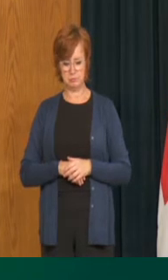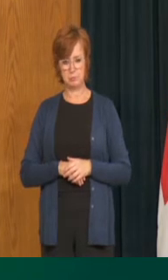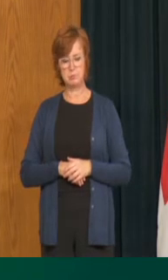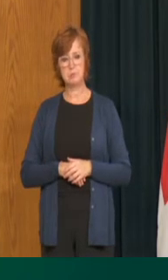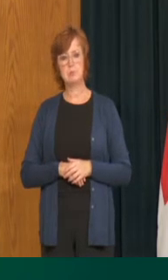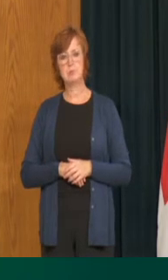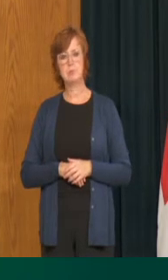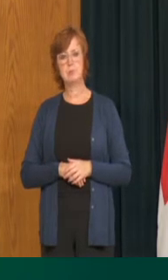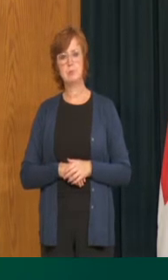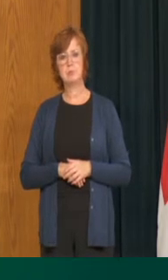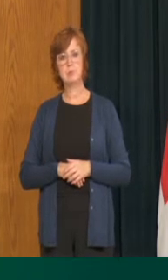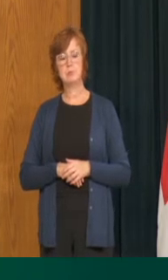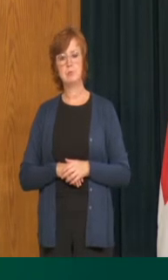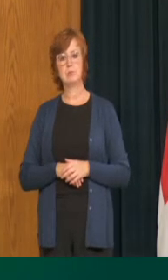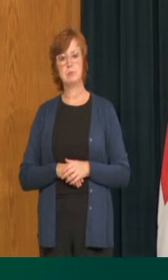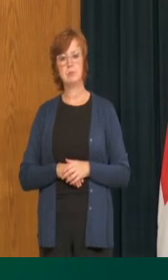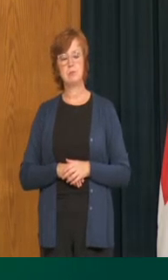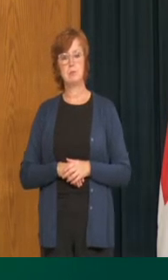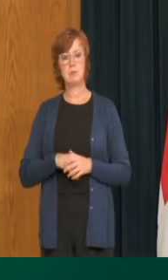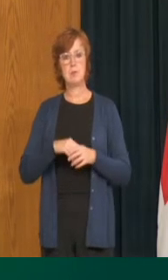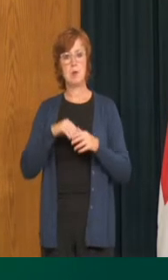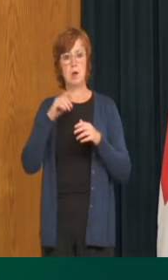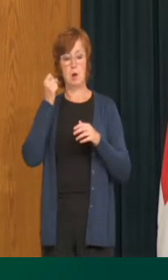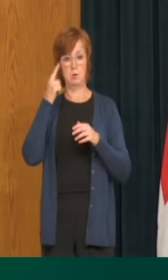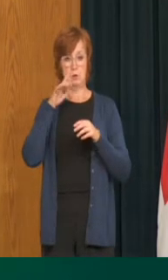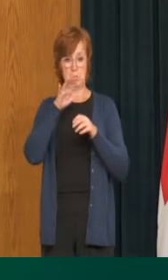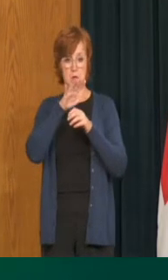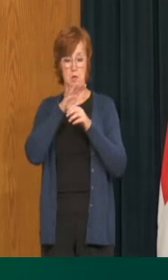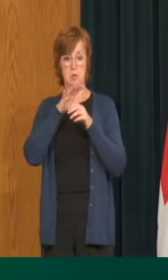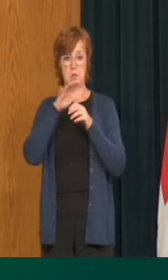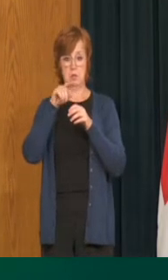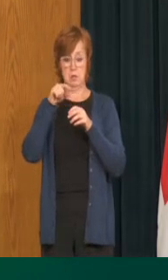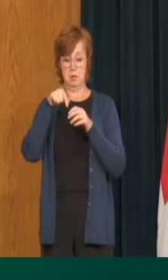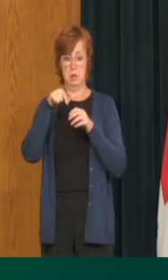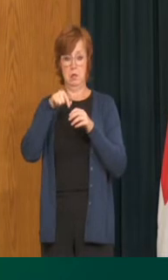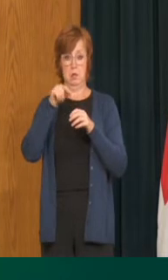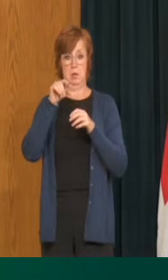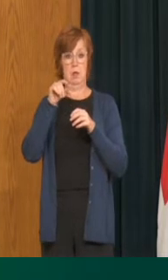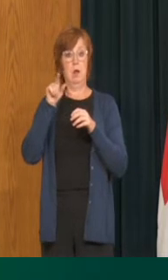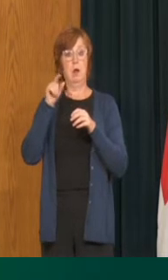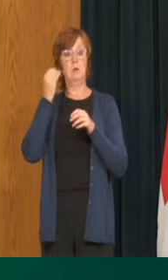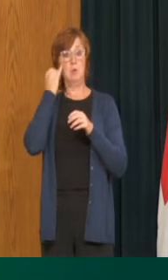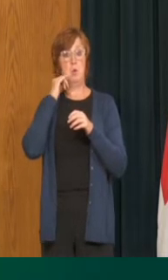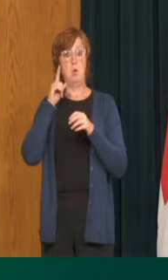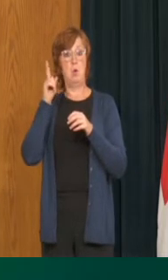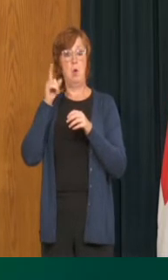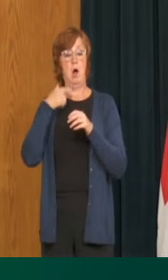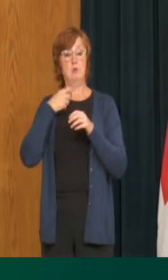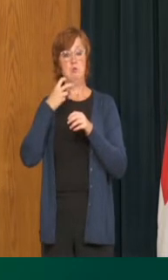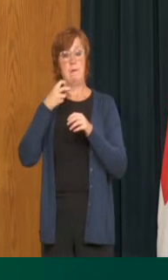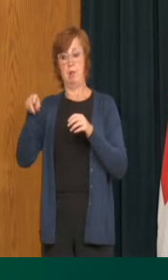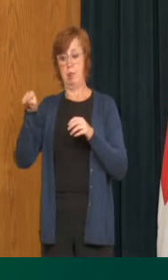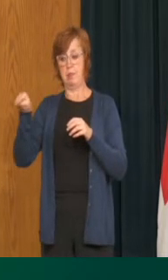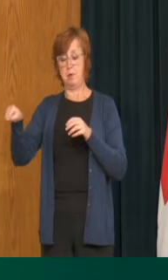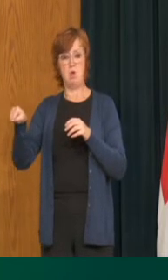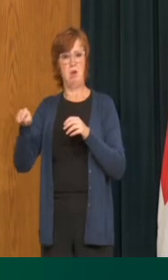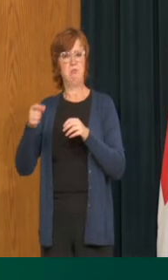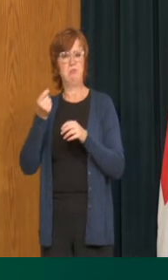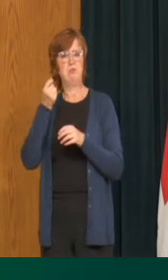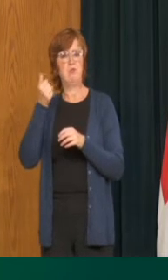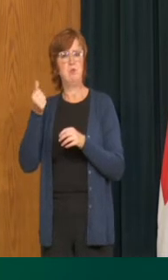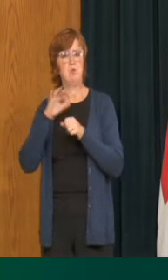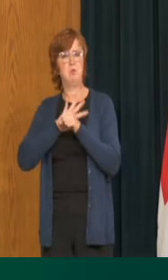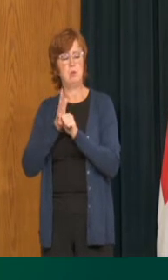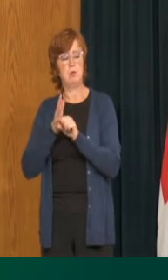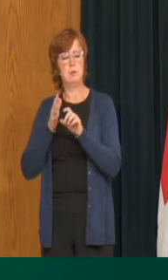even if you're traveling within the province or outside to an area that is not reporting a high number of cases, I think you still need to be mindful in terms